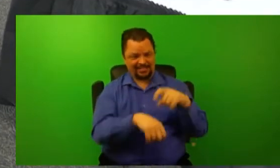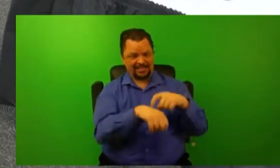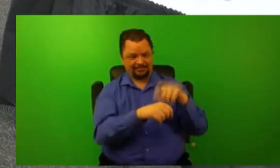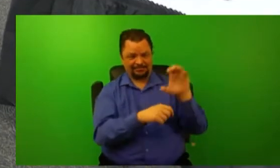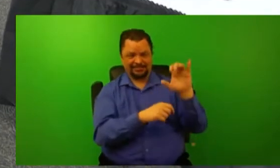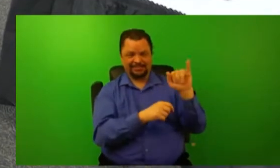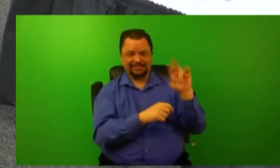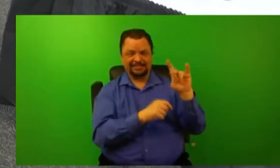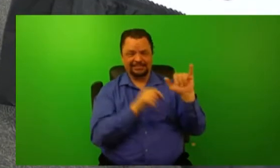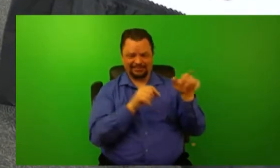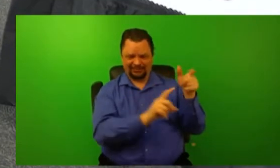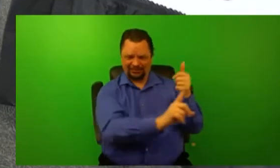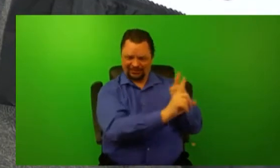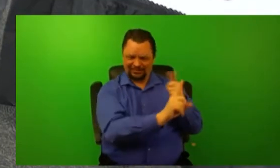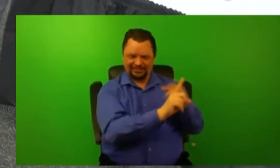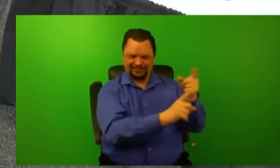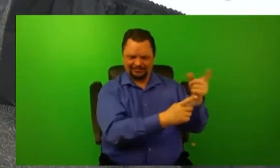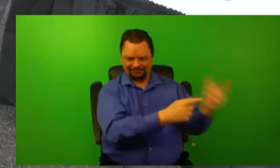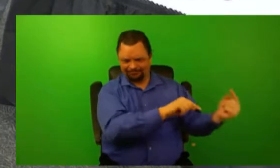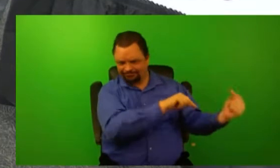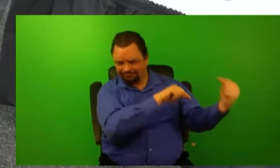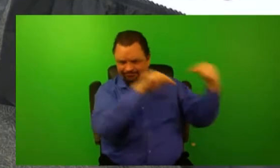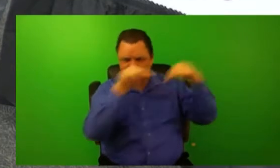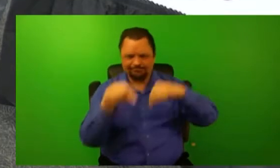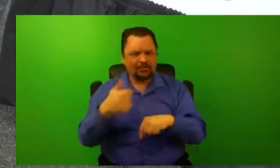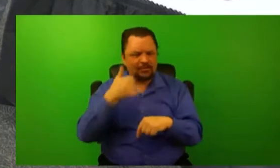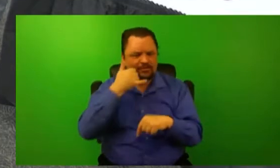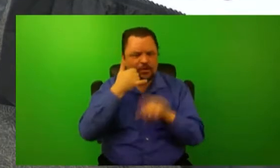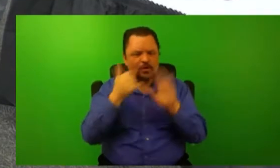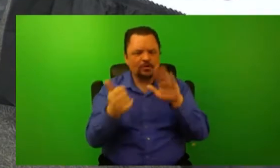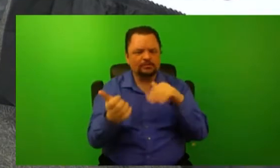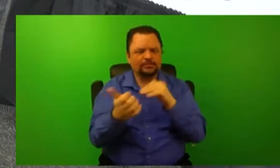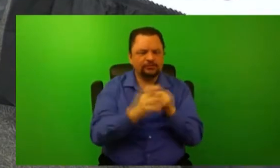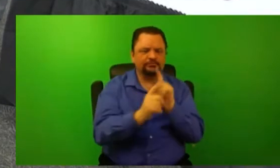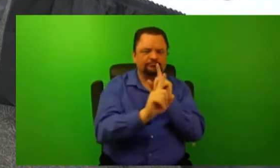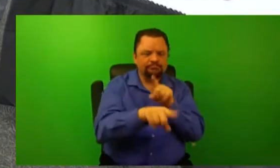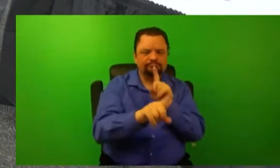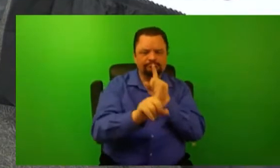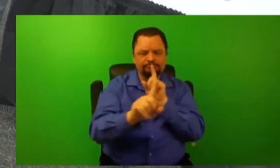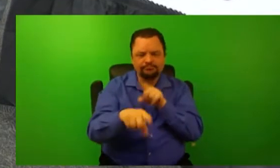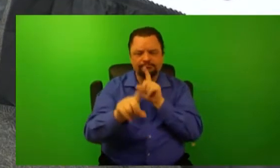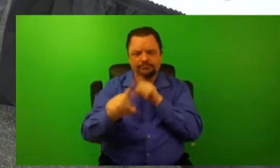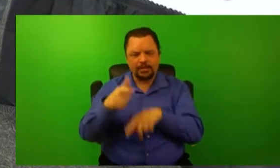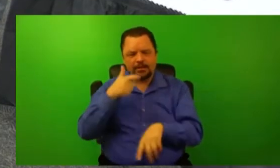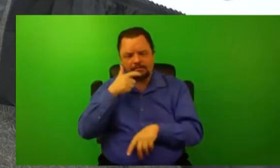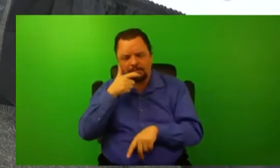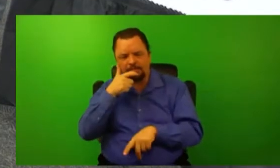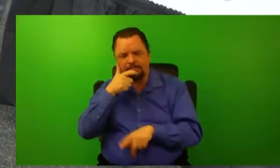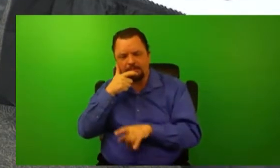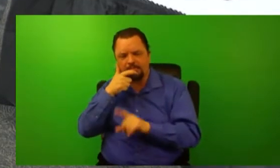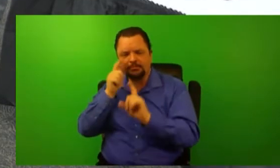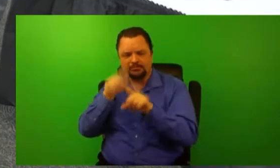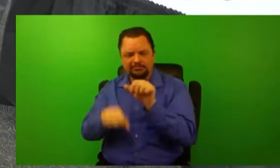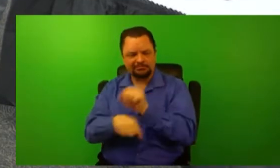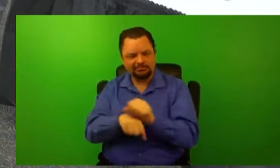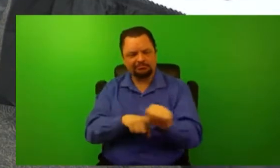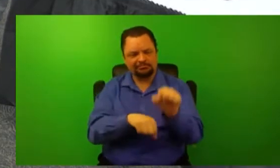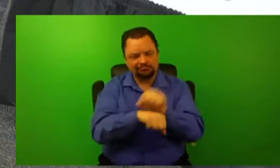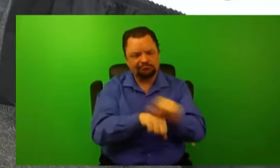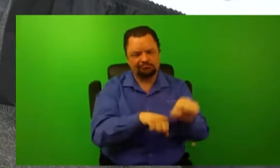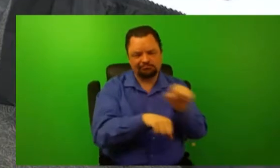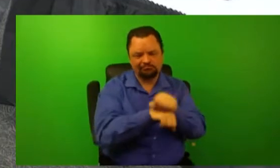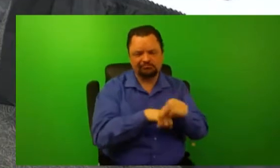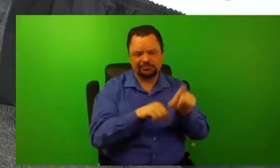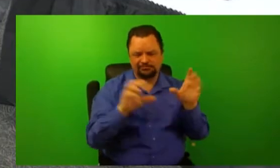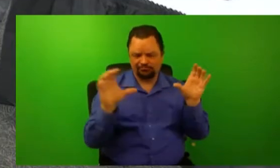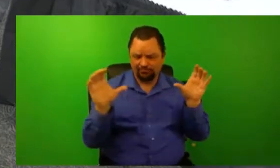family to help answer public phone calls in the first weeks of the COVID crisis and navigating those inquiries